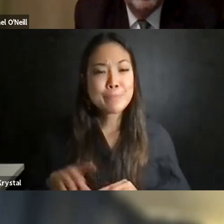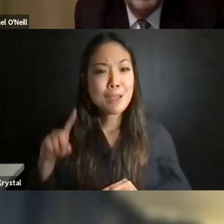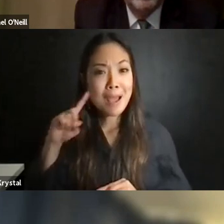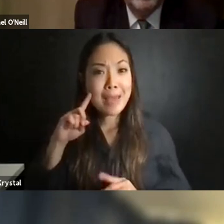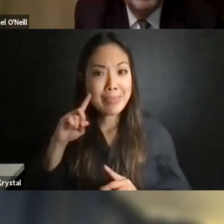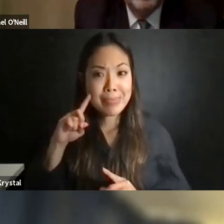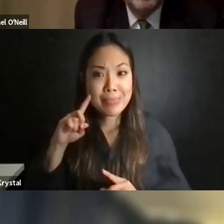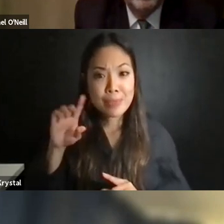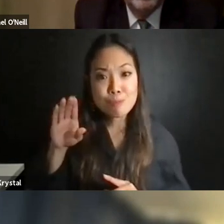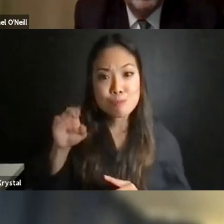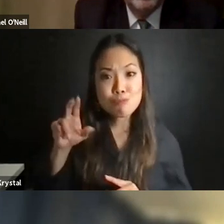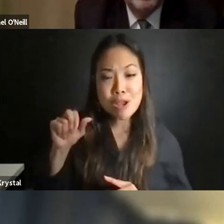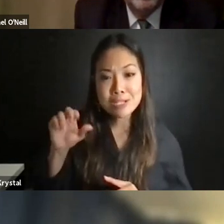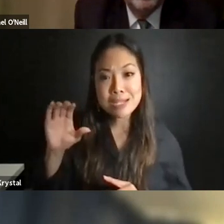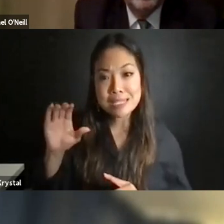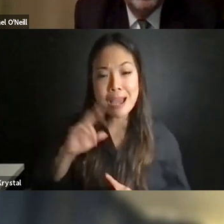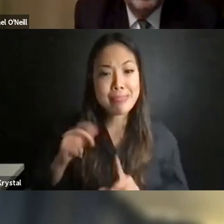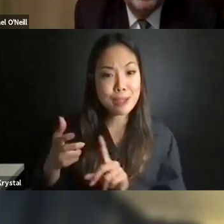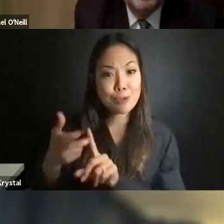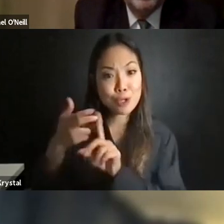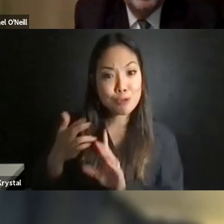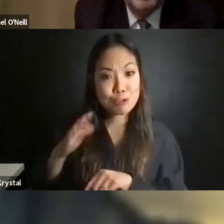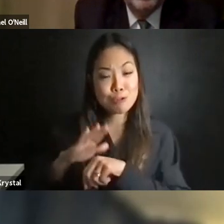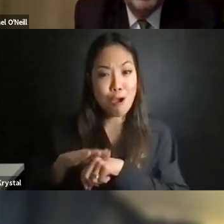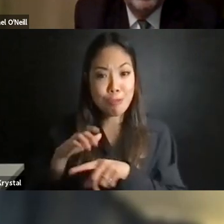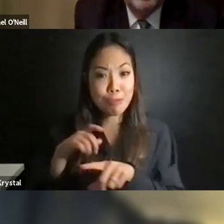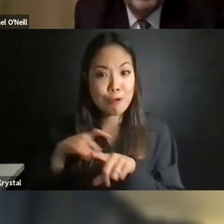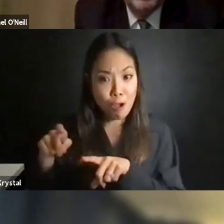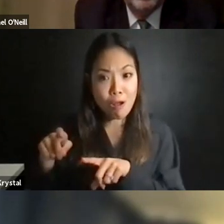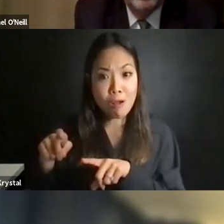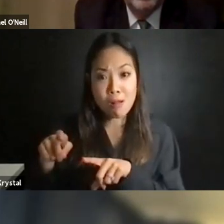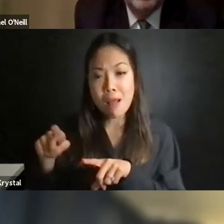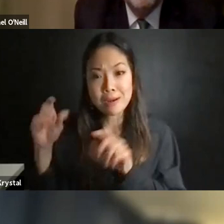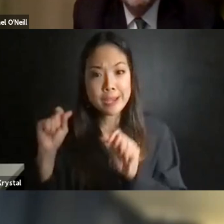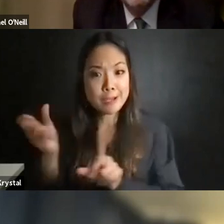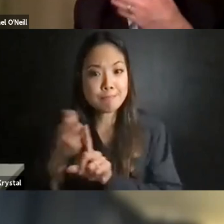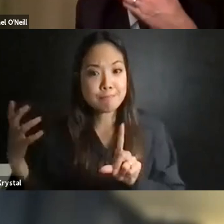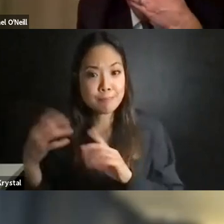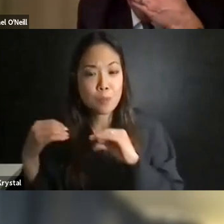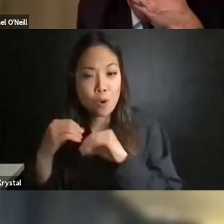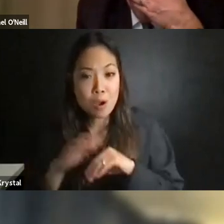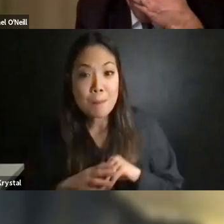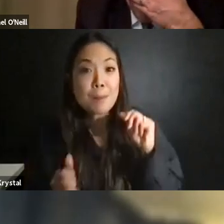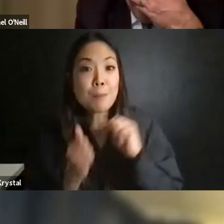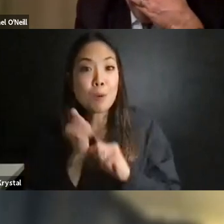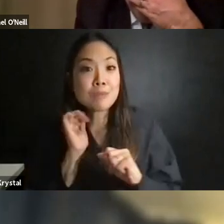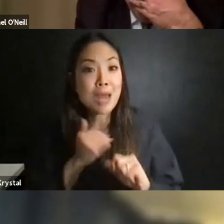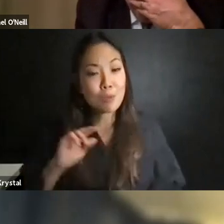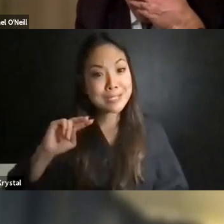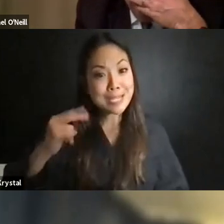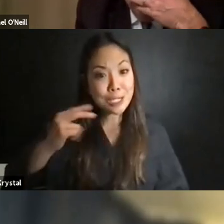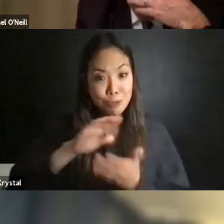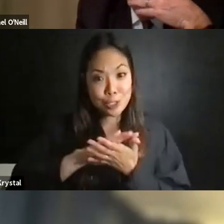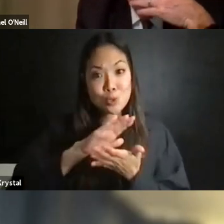grants and the specifics within them other than the details that were given to you but most of them are in our secondary schools and they are career